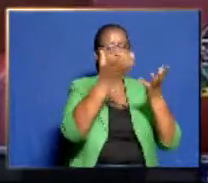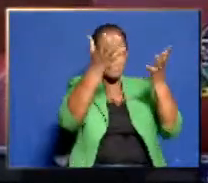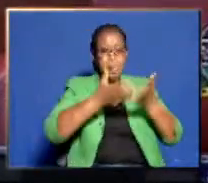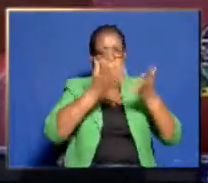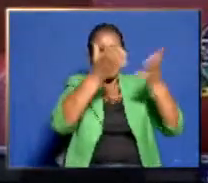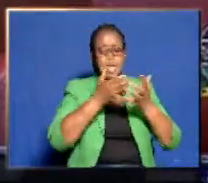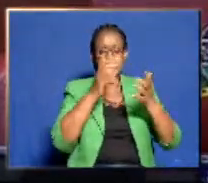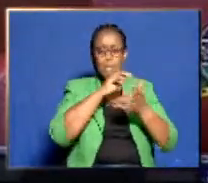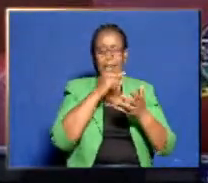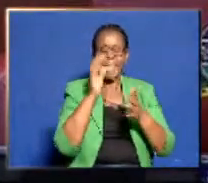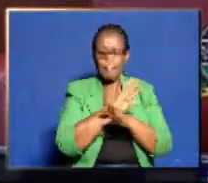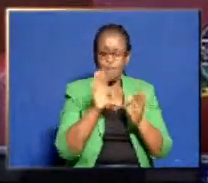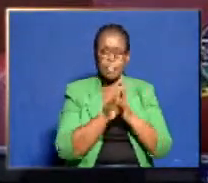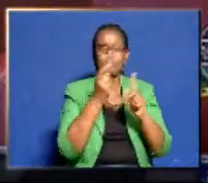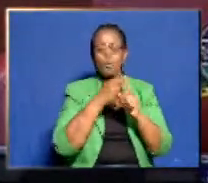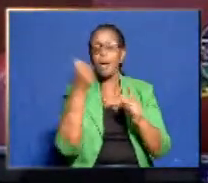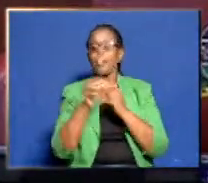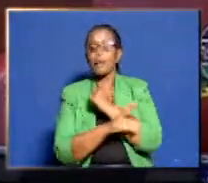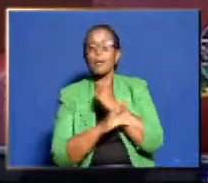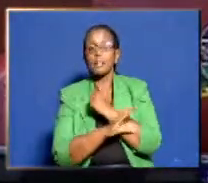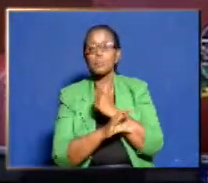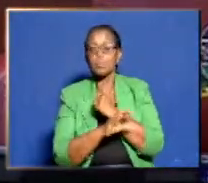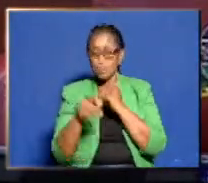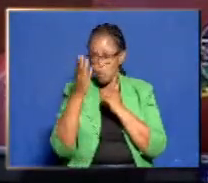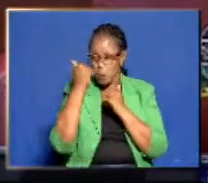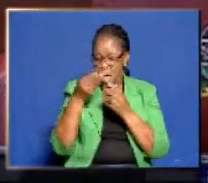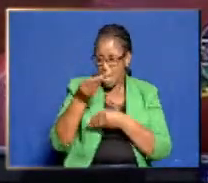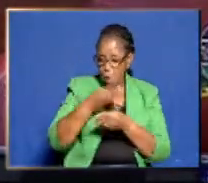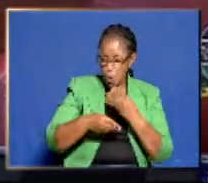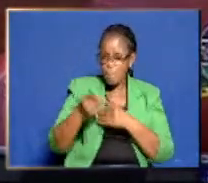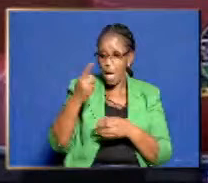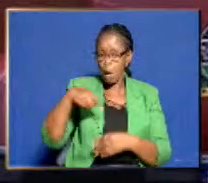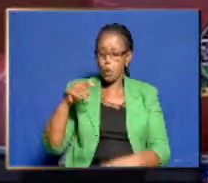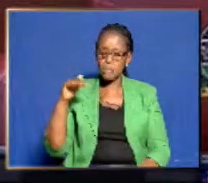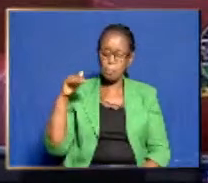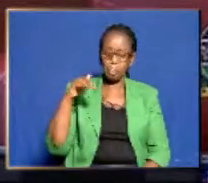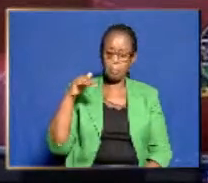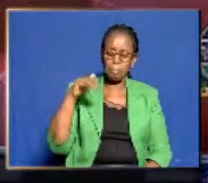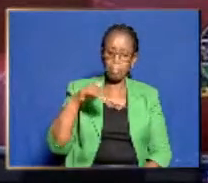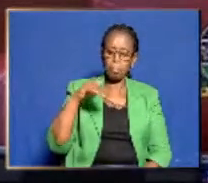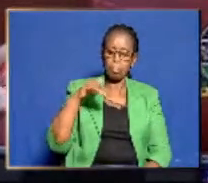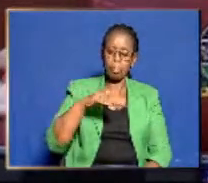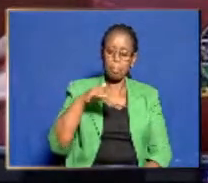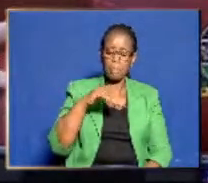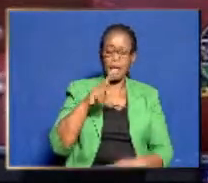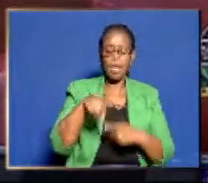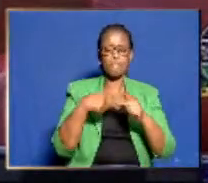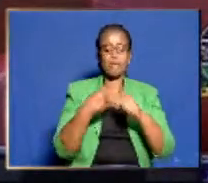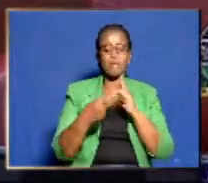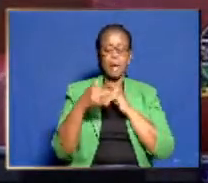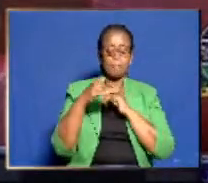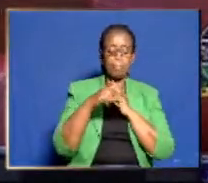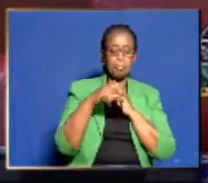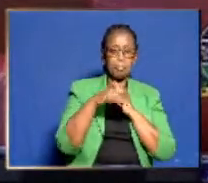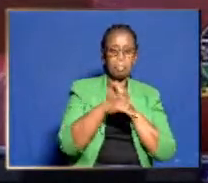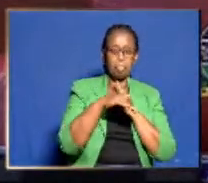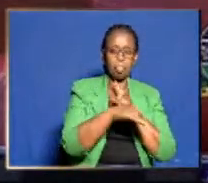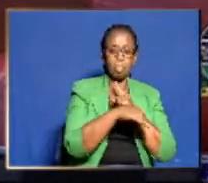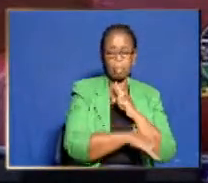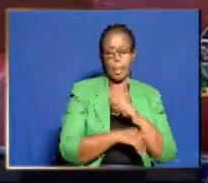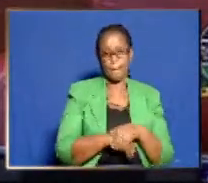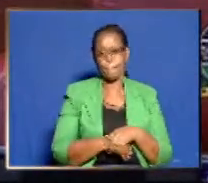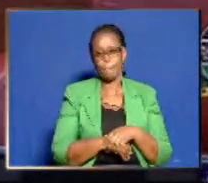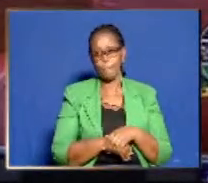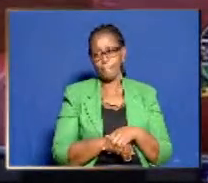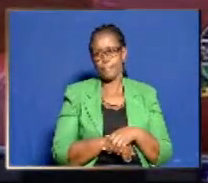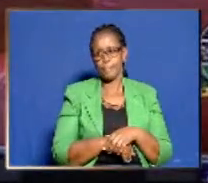our economy is going down year after year. Honorable Speaker, human resource, one brain